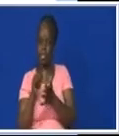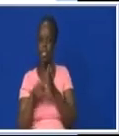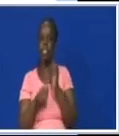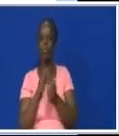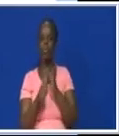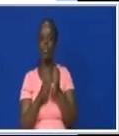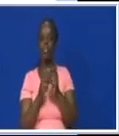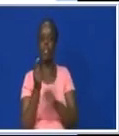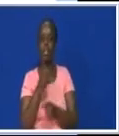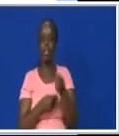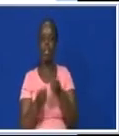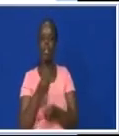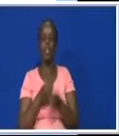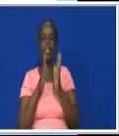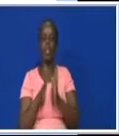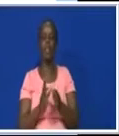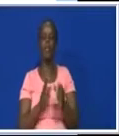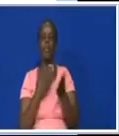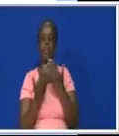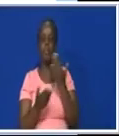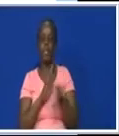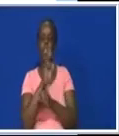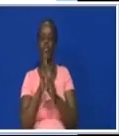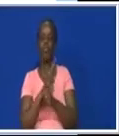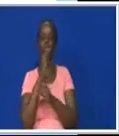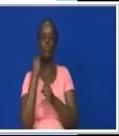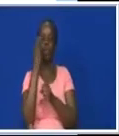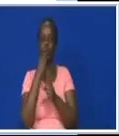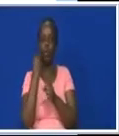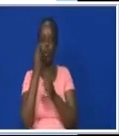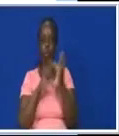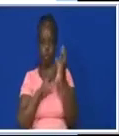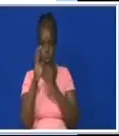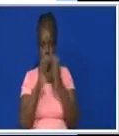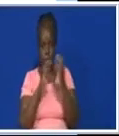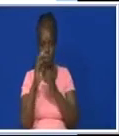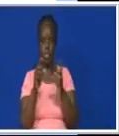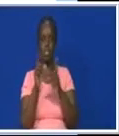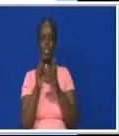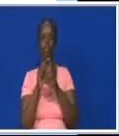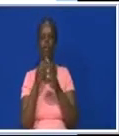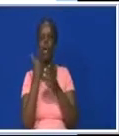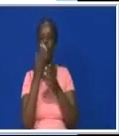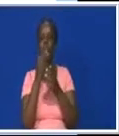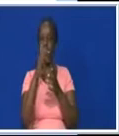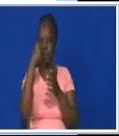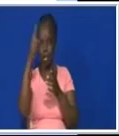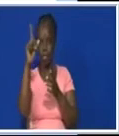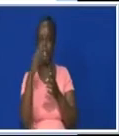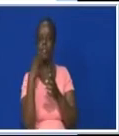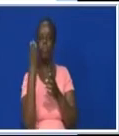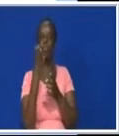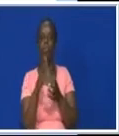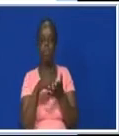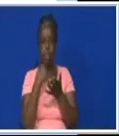which a trader may use oral communication. The award of marks is 4 marks. So,